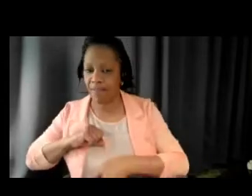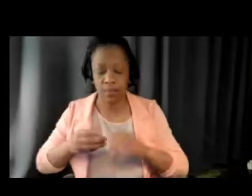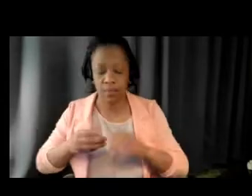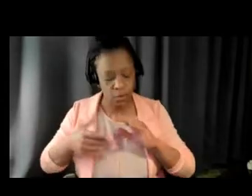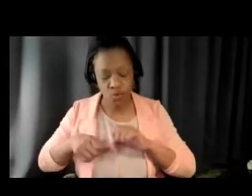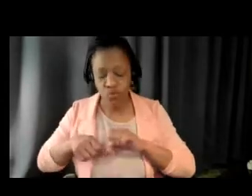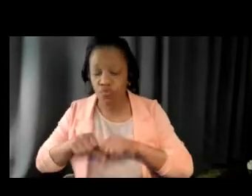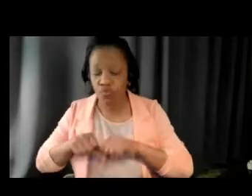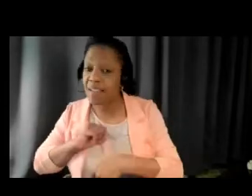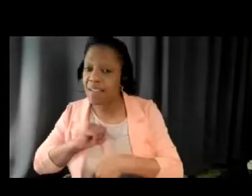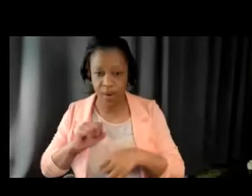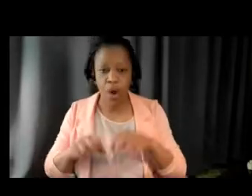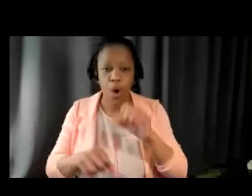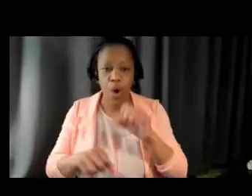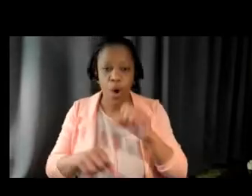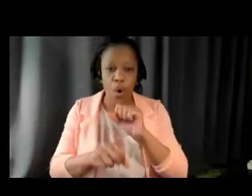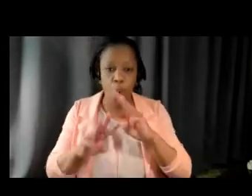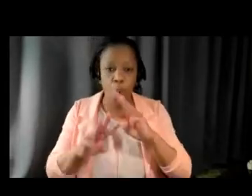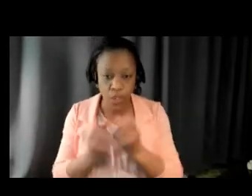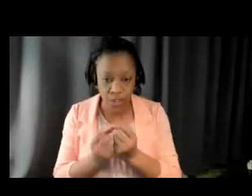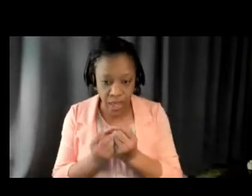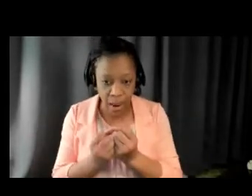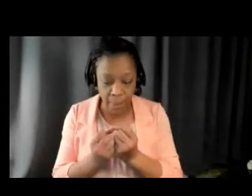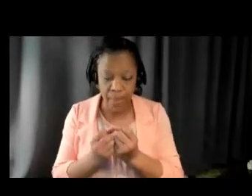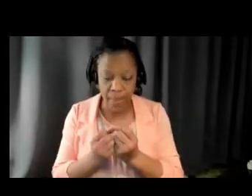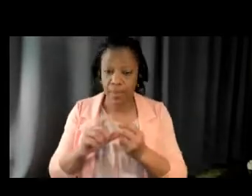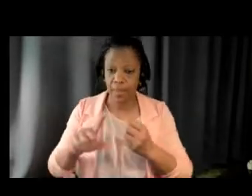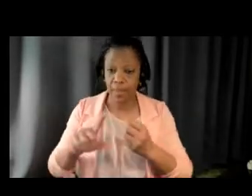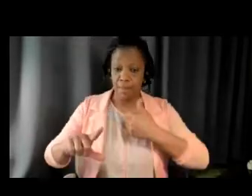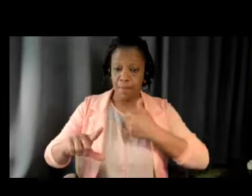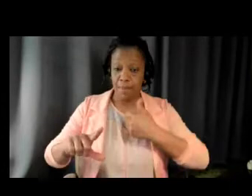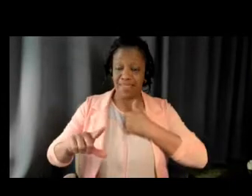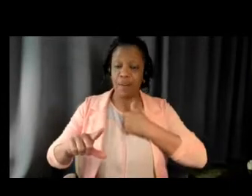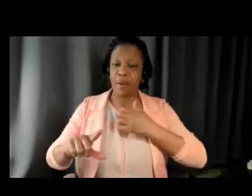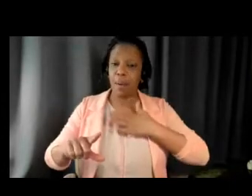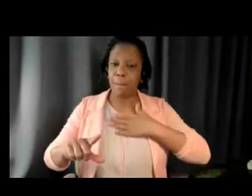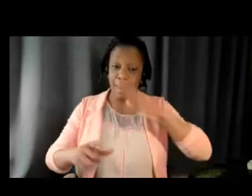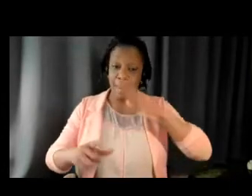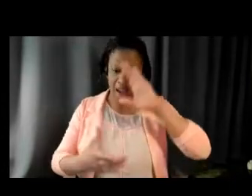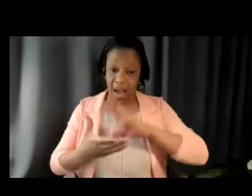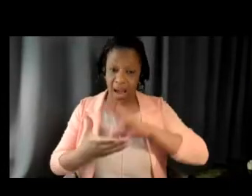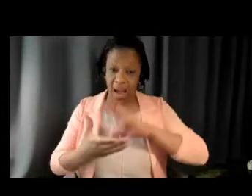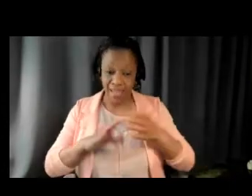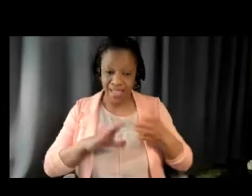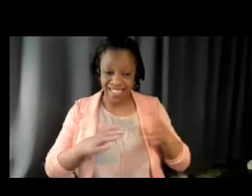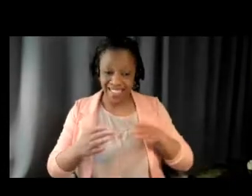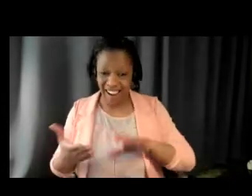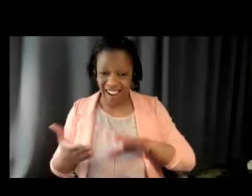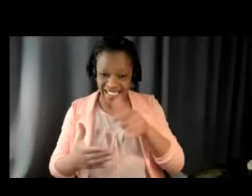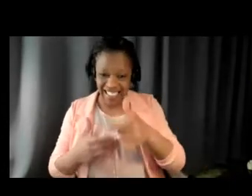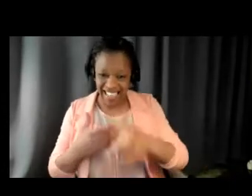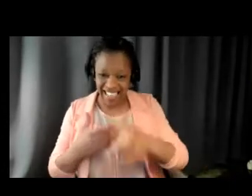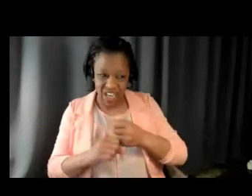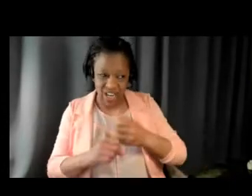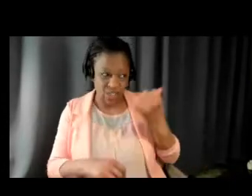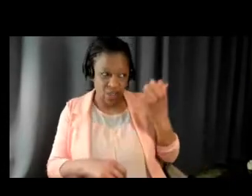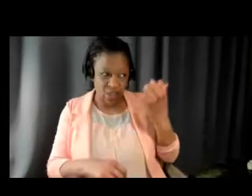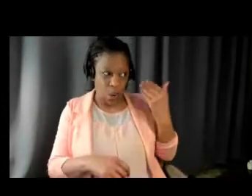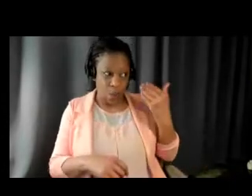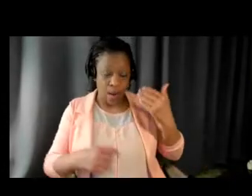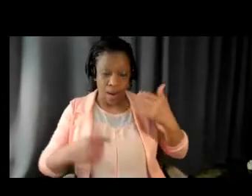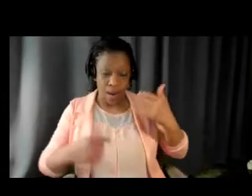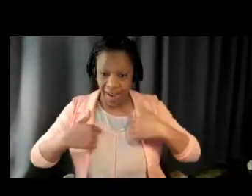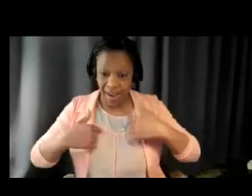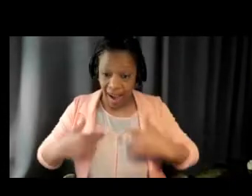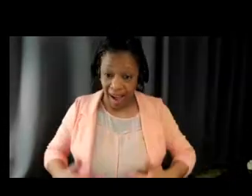this is me, myself, my husband has been dead 10 years. And I'm living. But